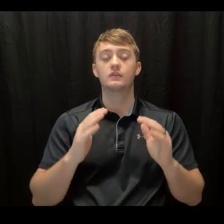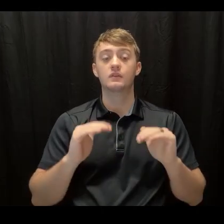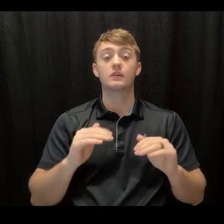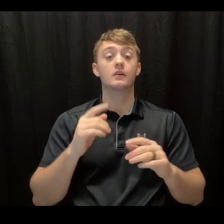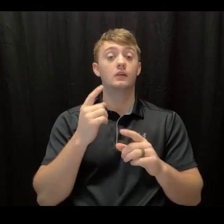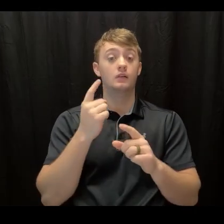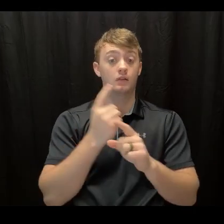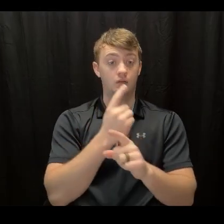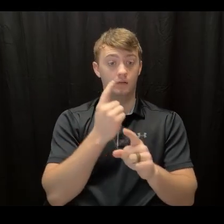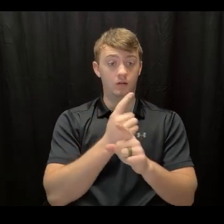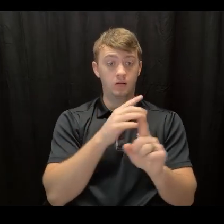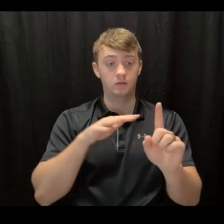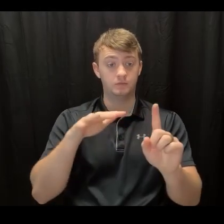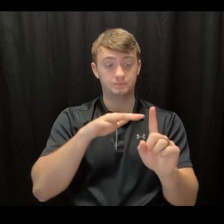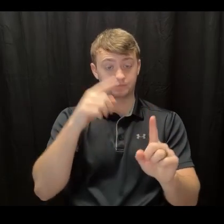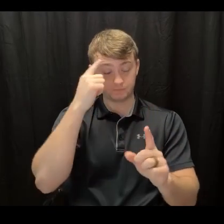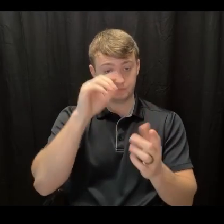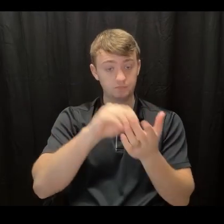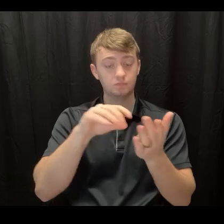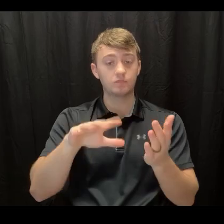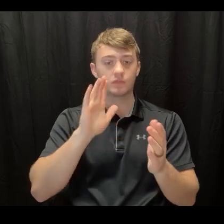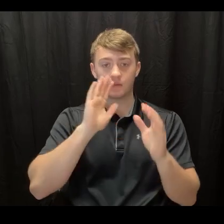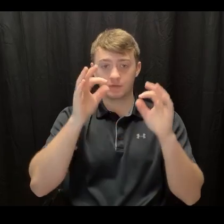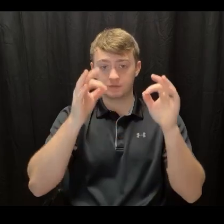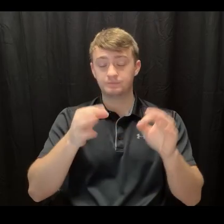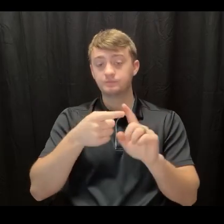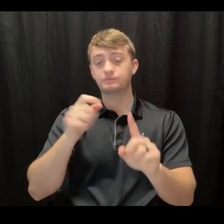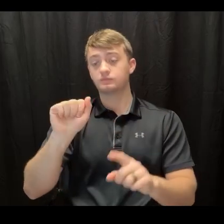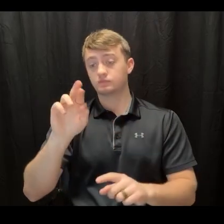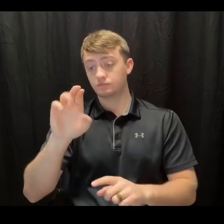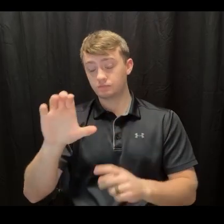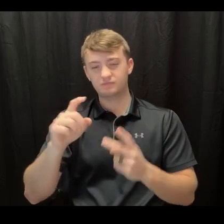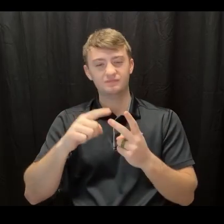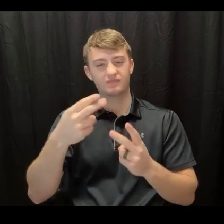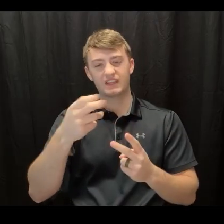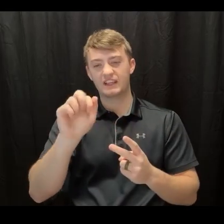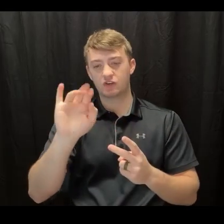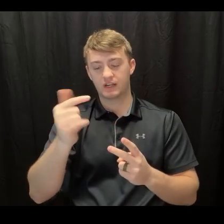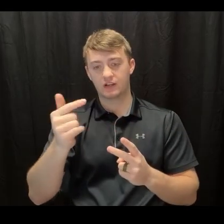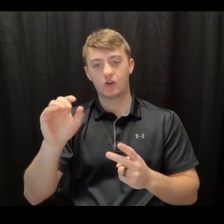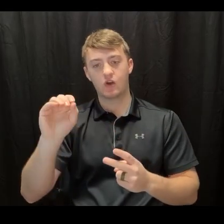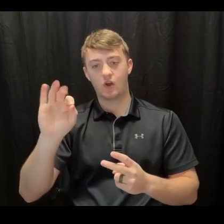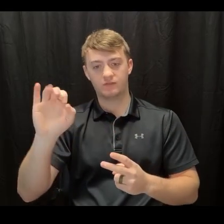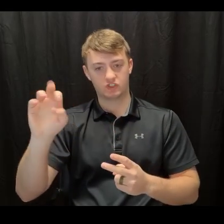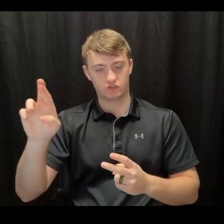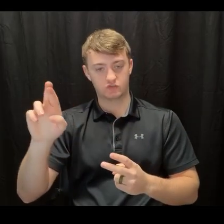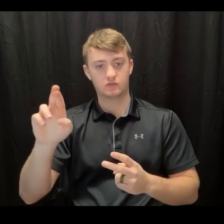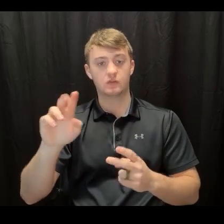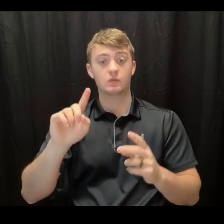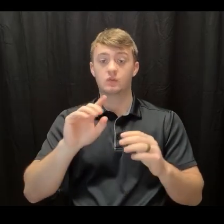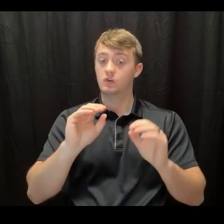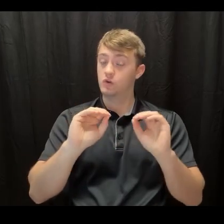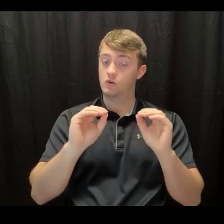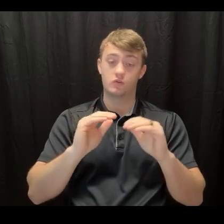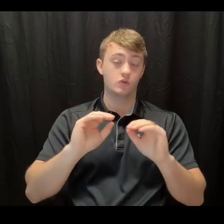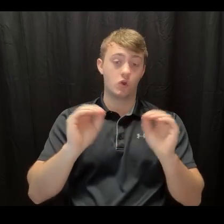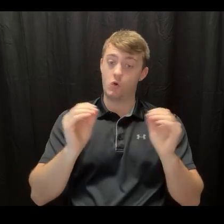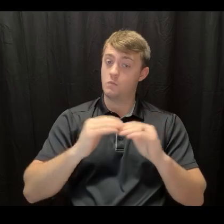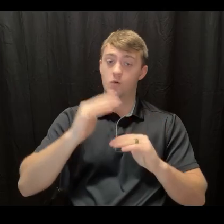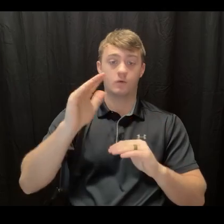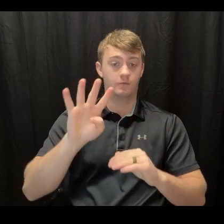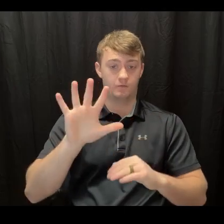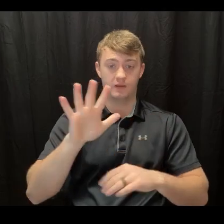The appropriate setting for the student is going to be determined by the ARC or hearing officer where the student is placed for no more than